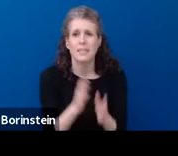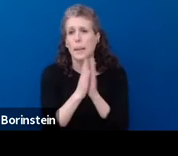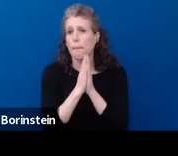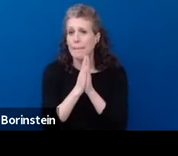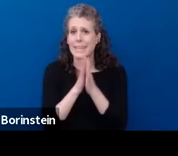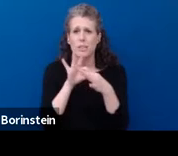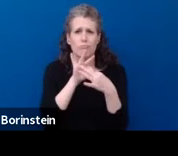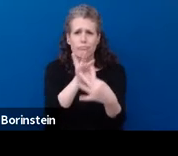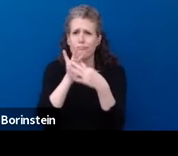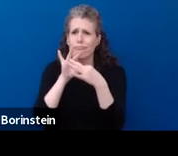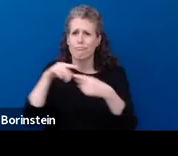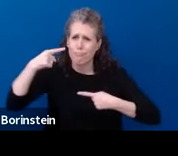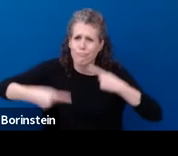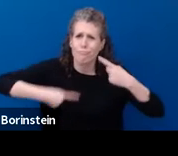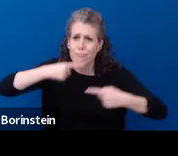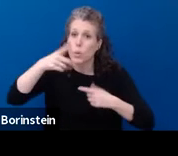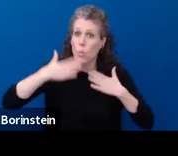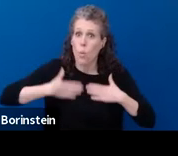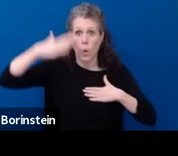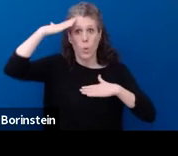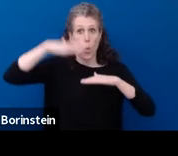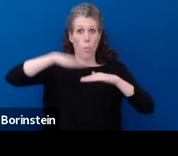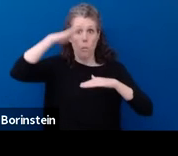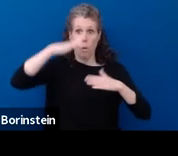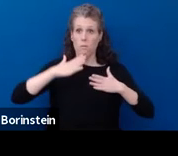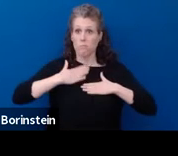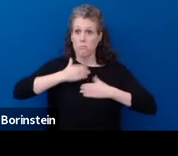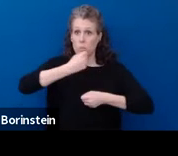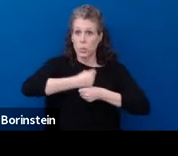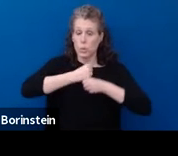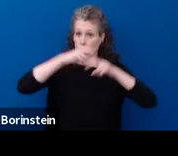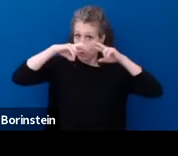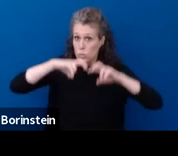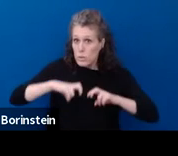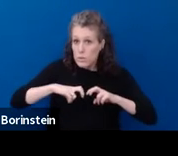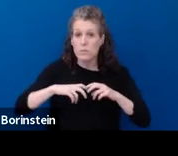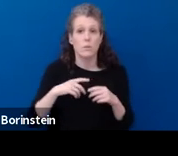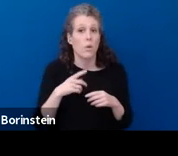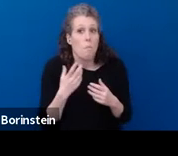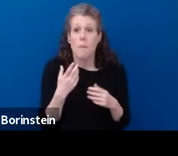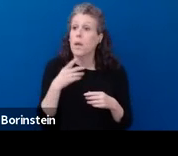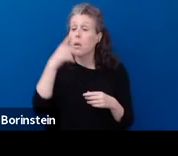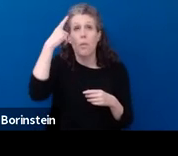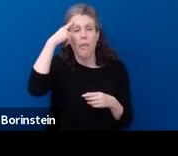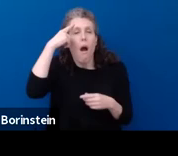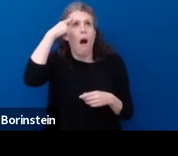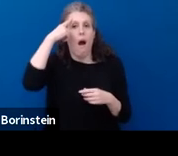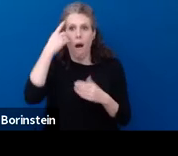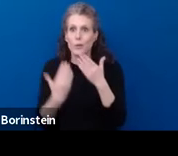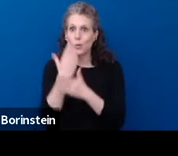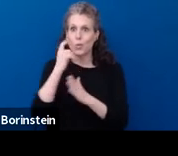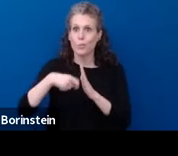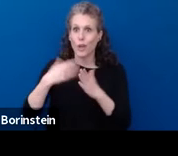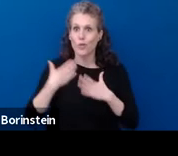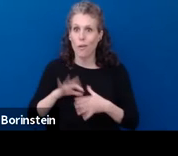you want to learn more about the research we are doing, or maybe start a new project together with us. I think we have got a lot of good